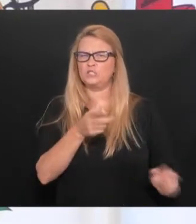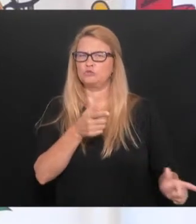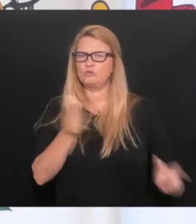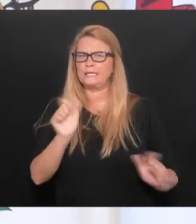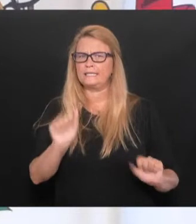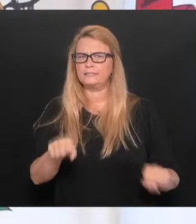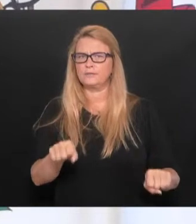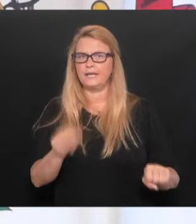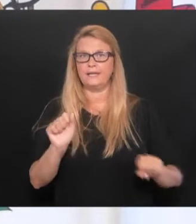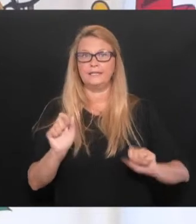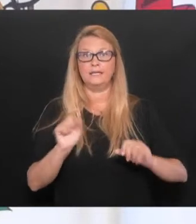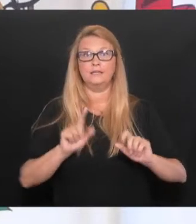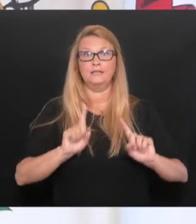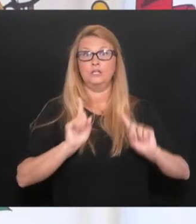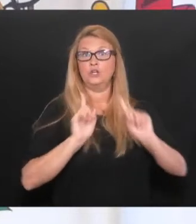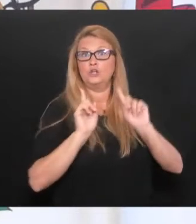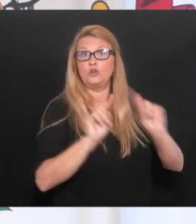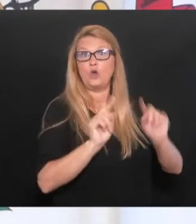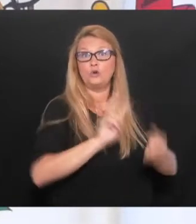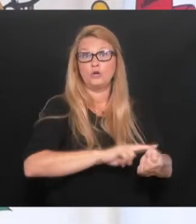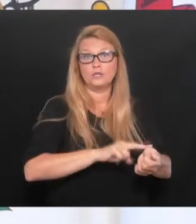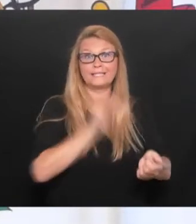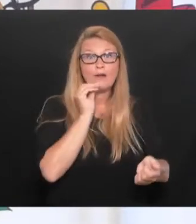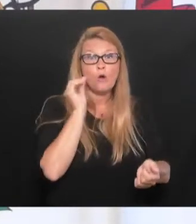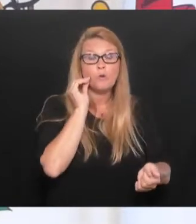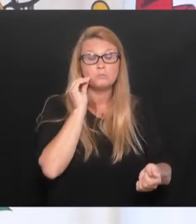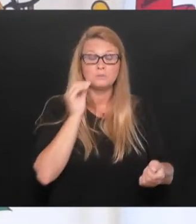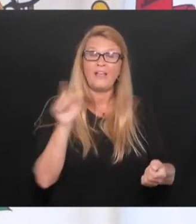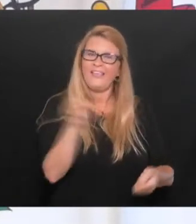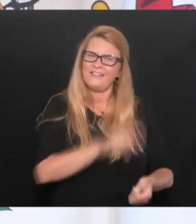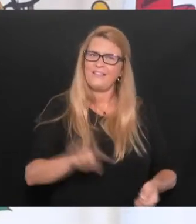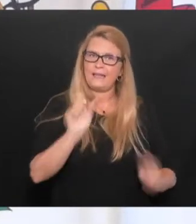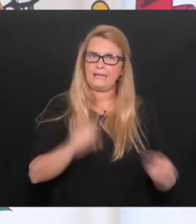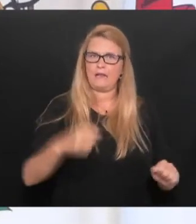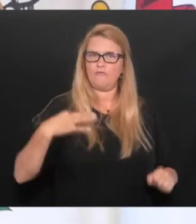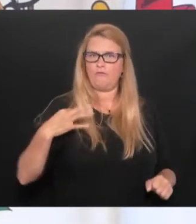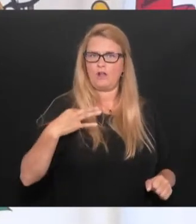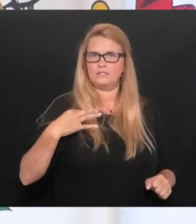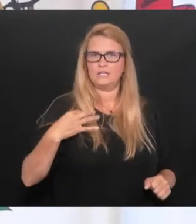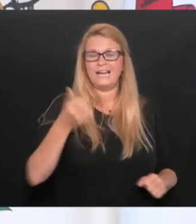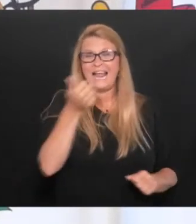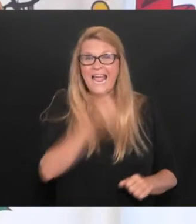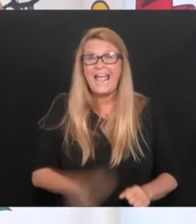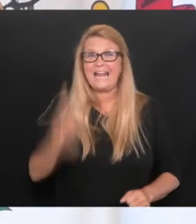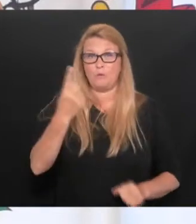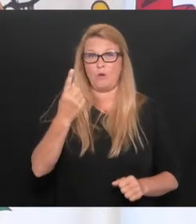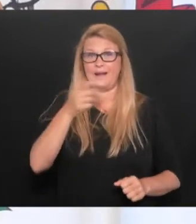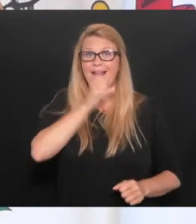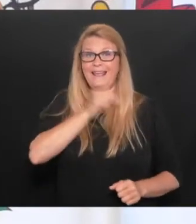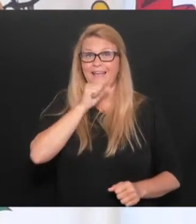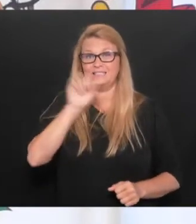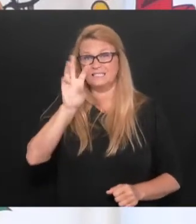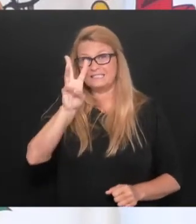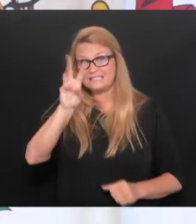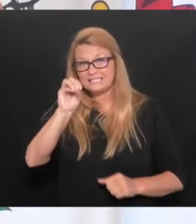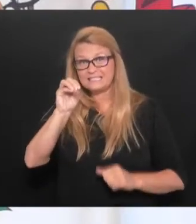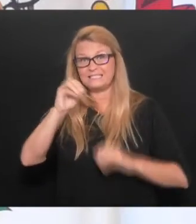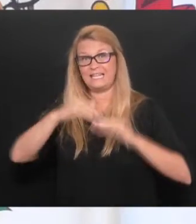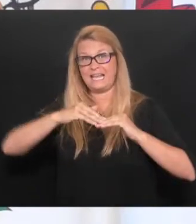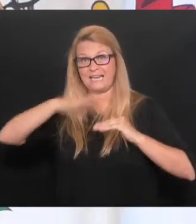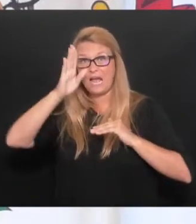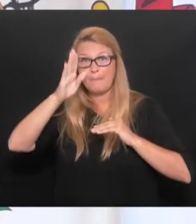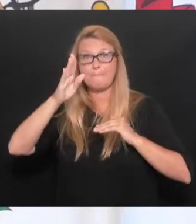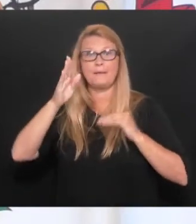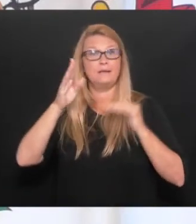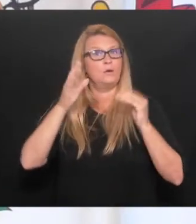go to our nursing homes, or on a voluntary basis, anybody that's age 60 and above that